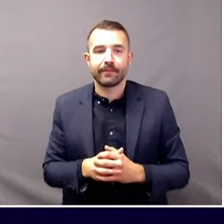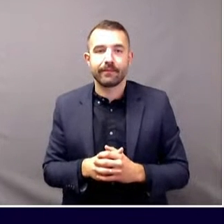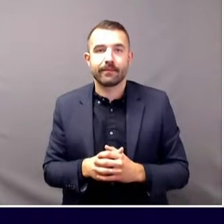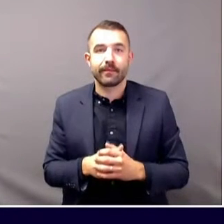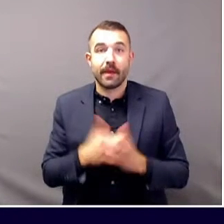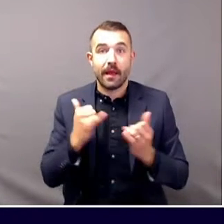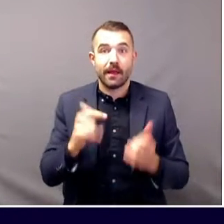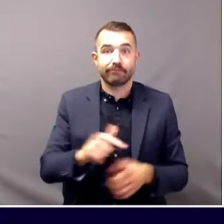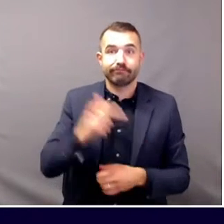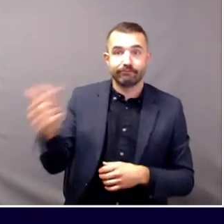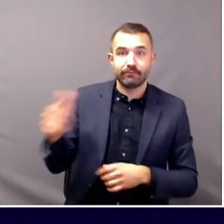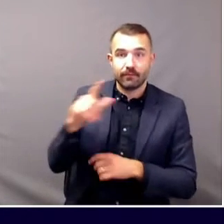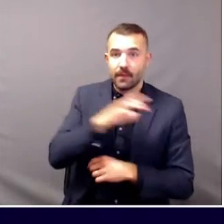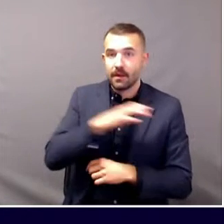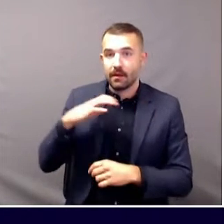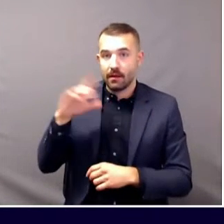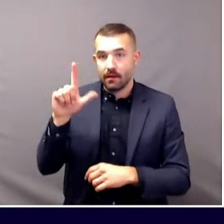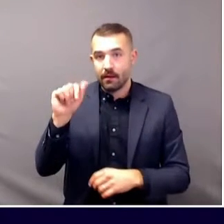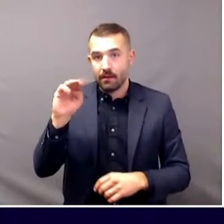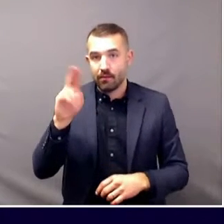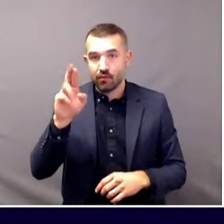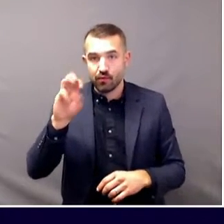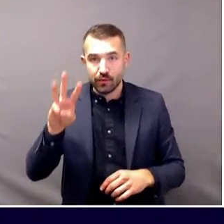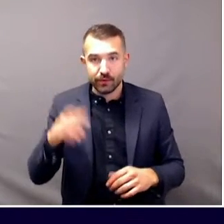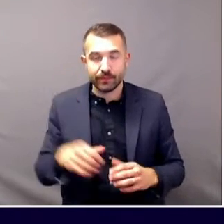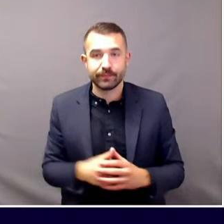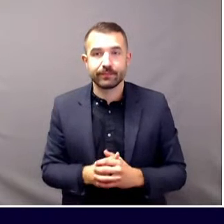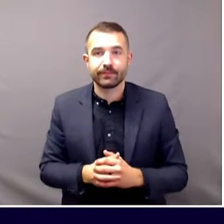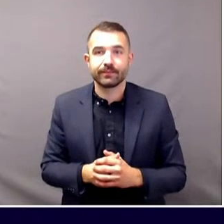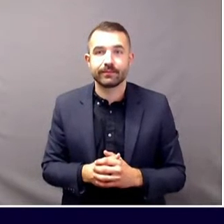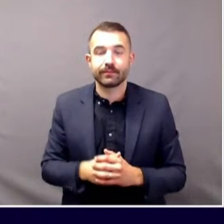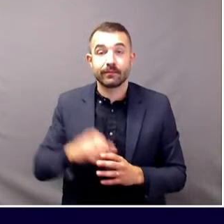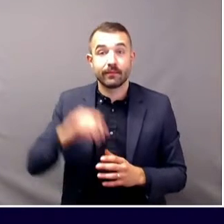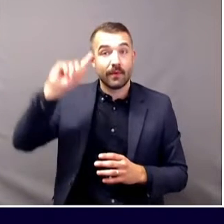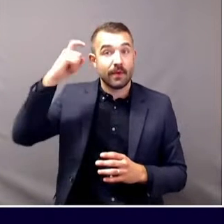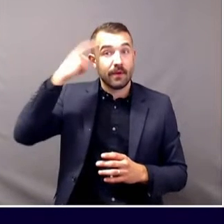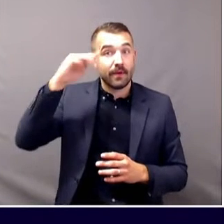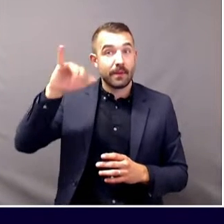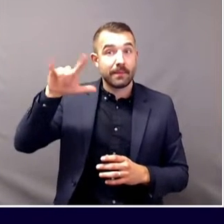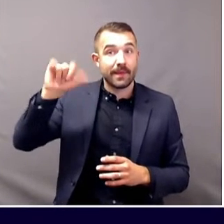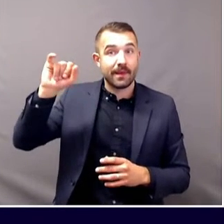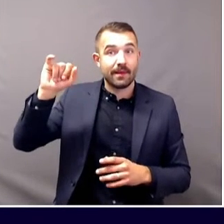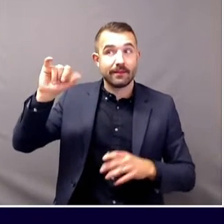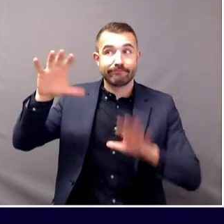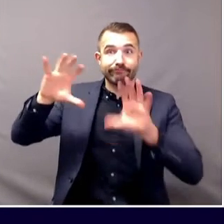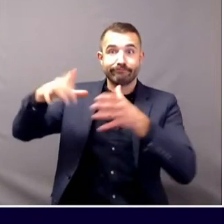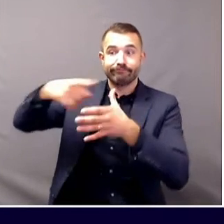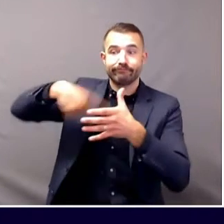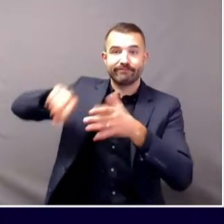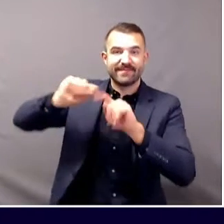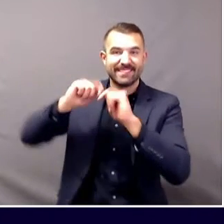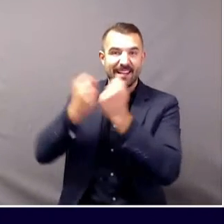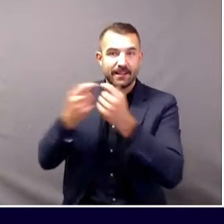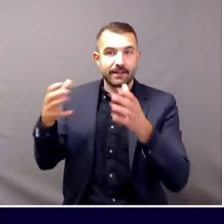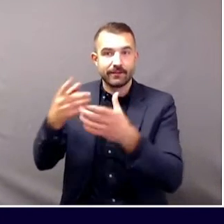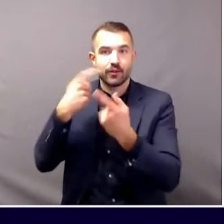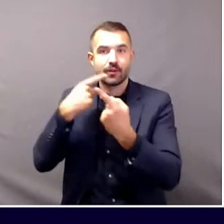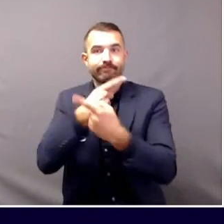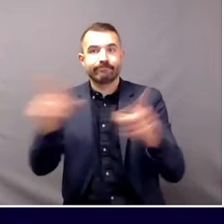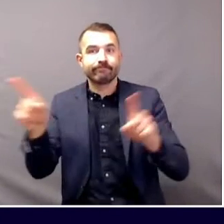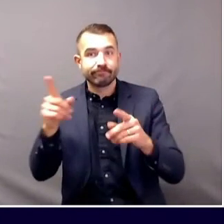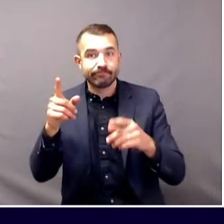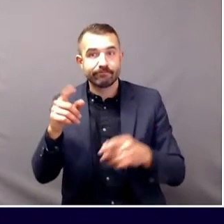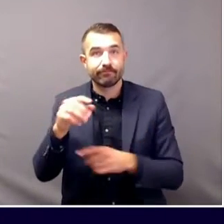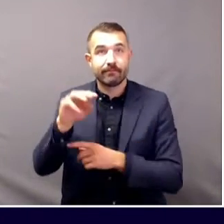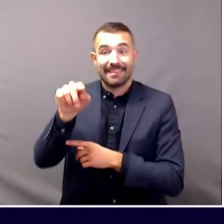Shaw. Today, the Mills administration announced that effective Monday, November 16th, Massachusetts is no